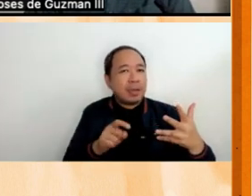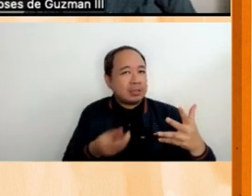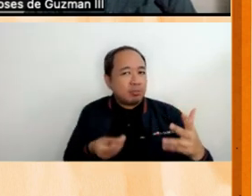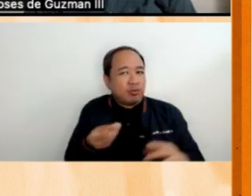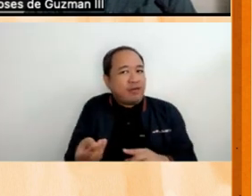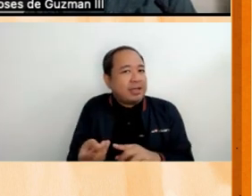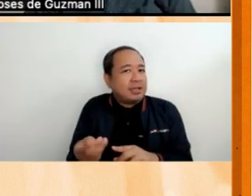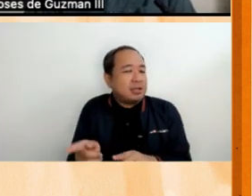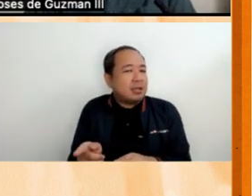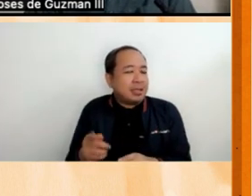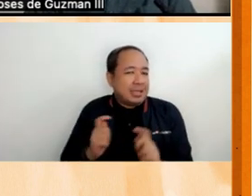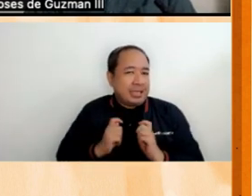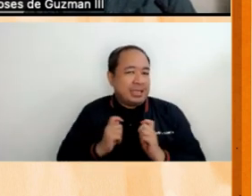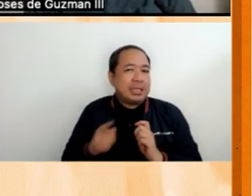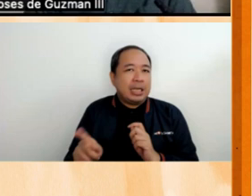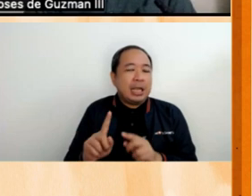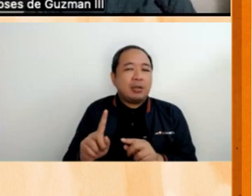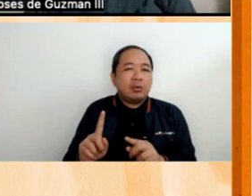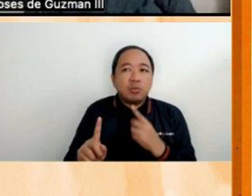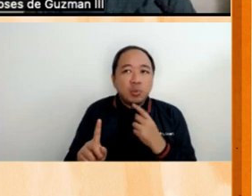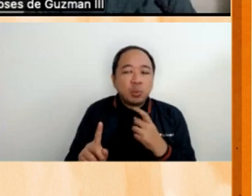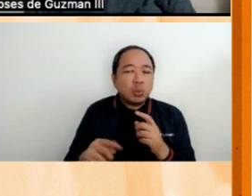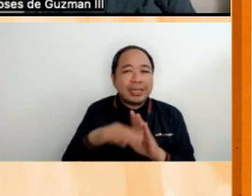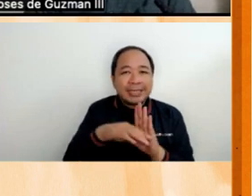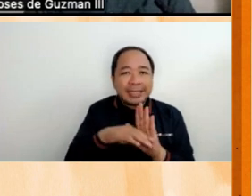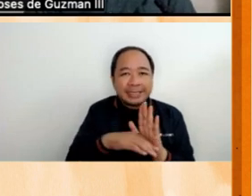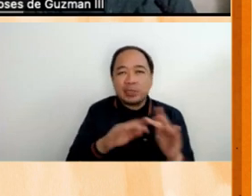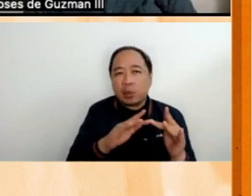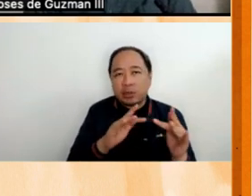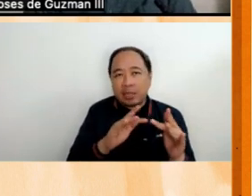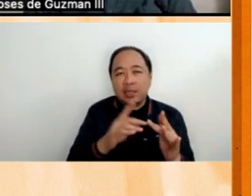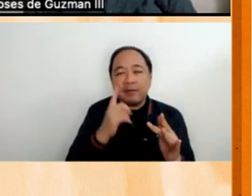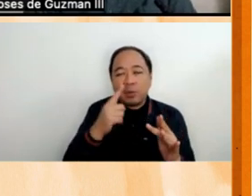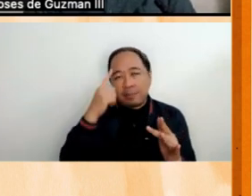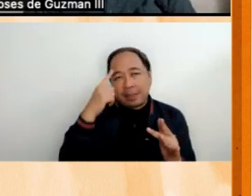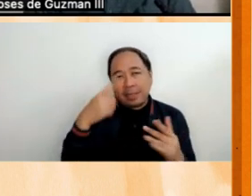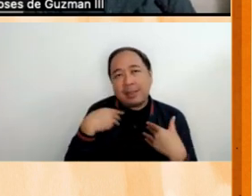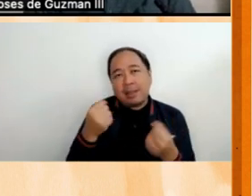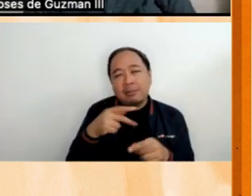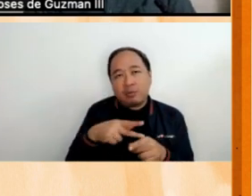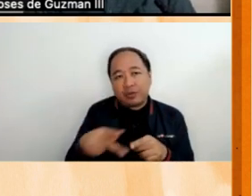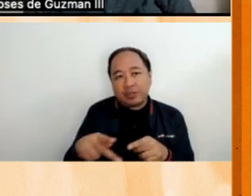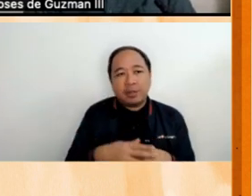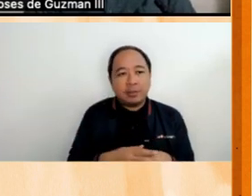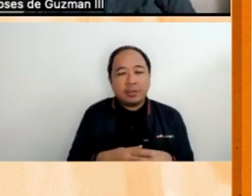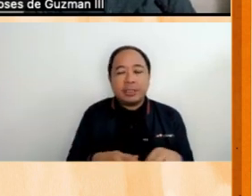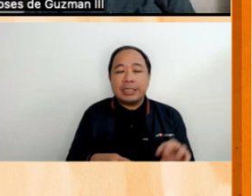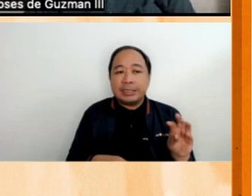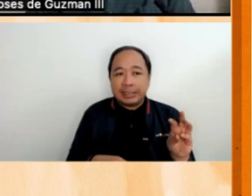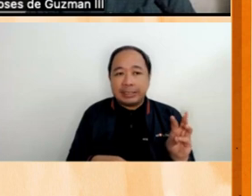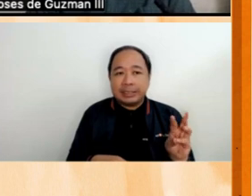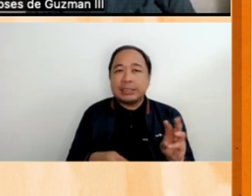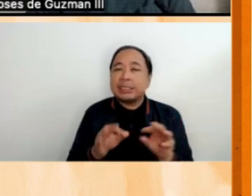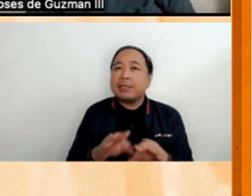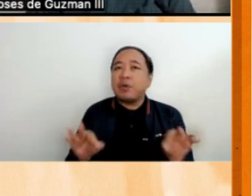safe by reducing possible lethal means. Make sure to keep them away from firearms